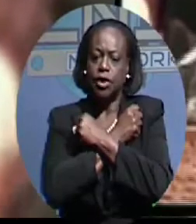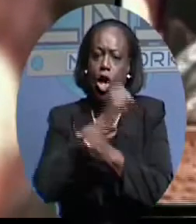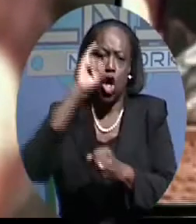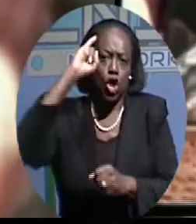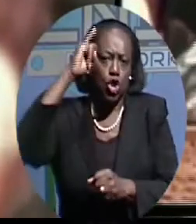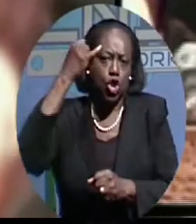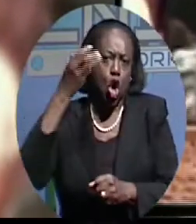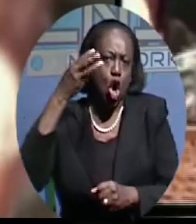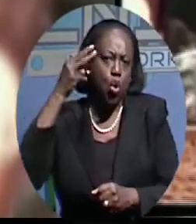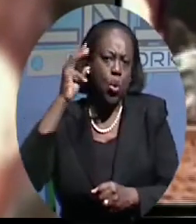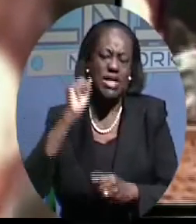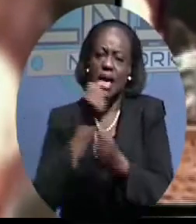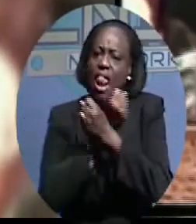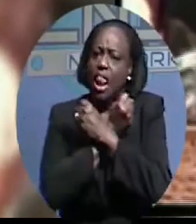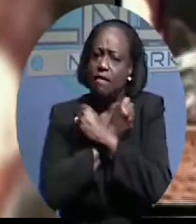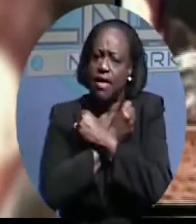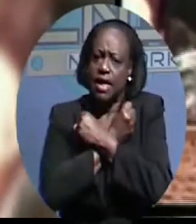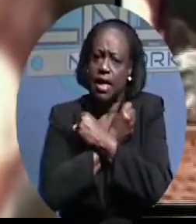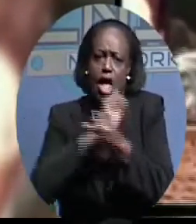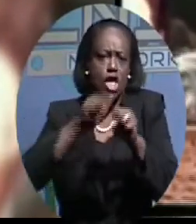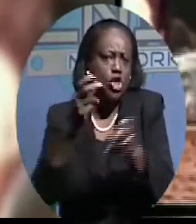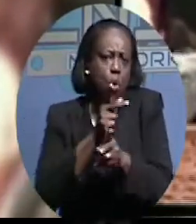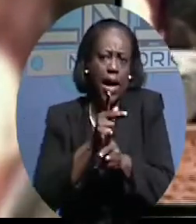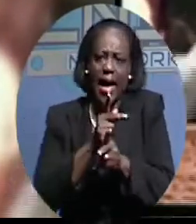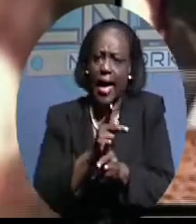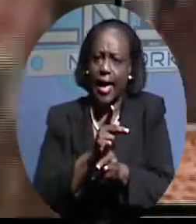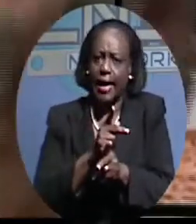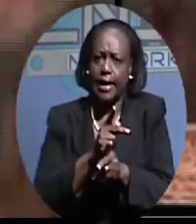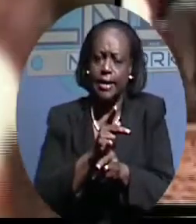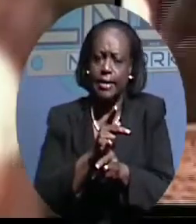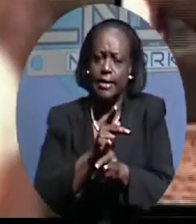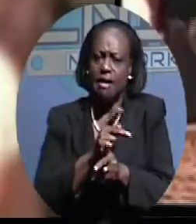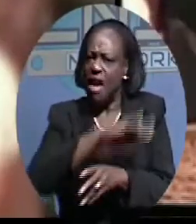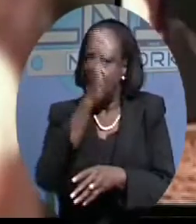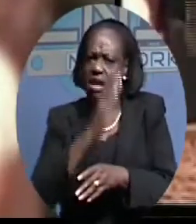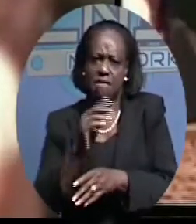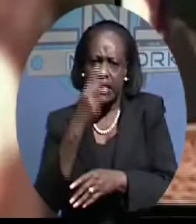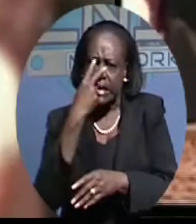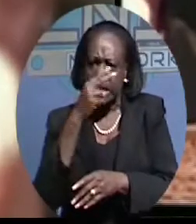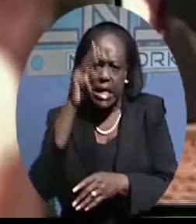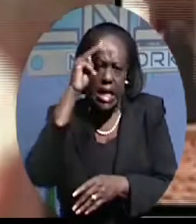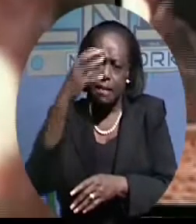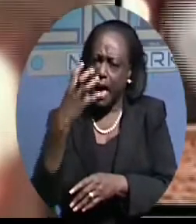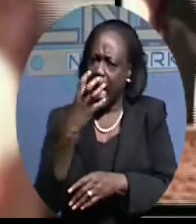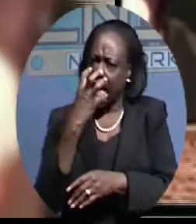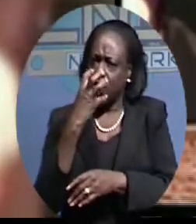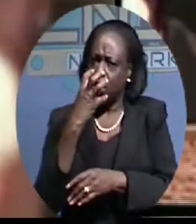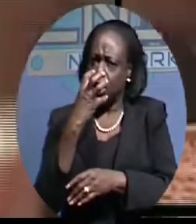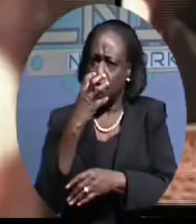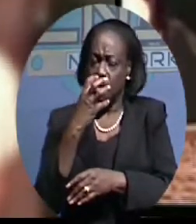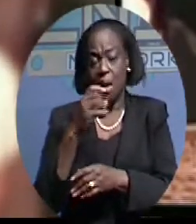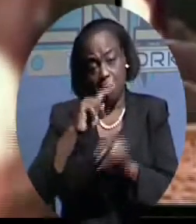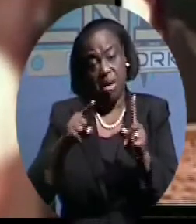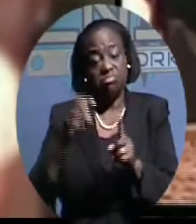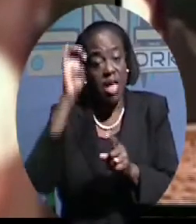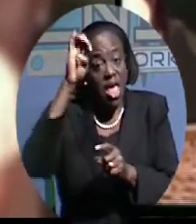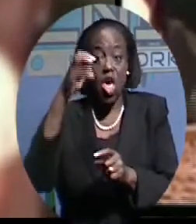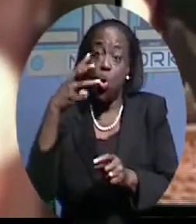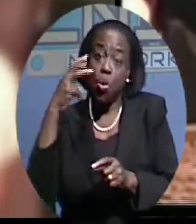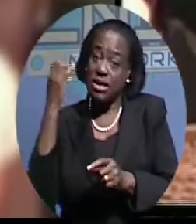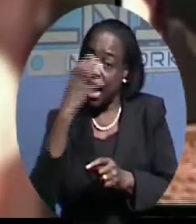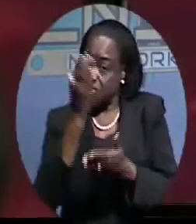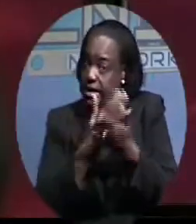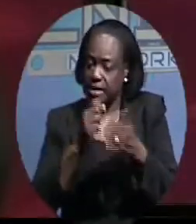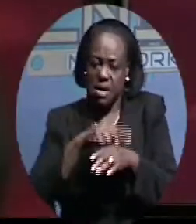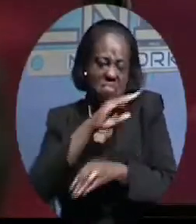John was so loving, so kind. I've never seen him angry. Maybe he was angry sometimes, but I've never seen him